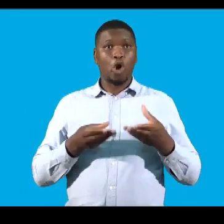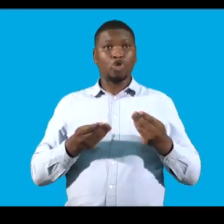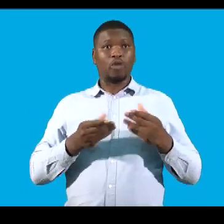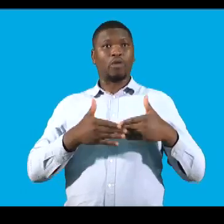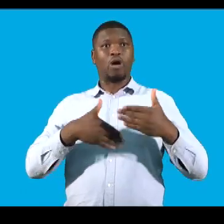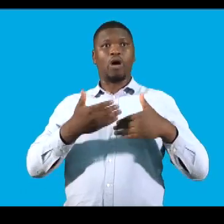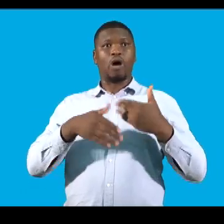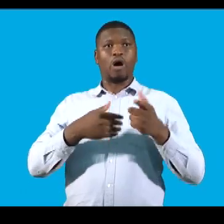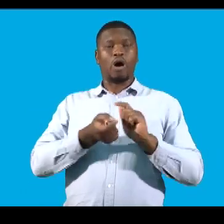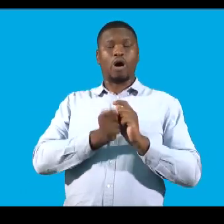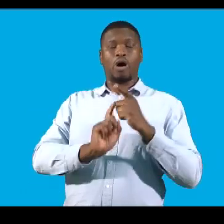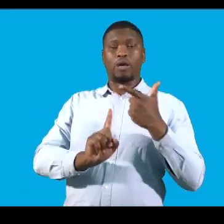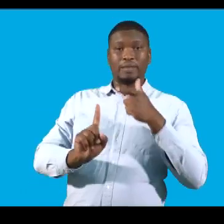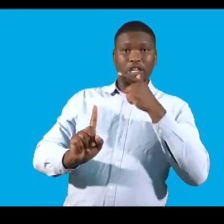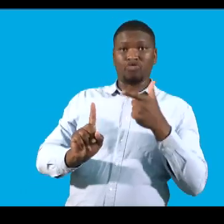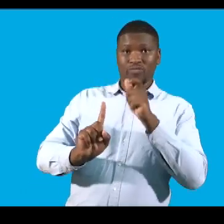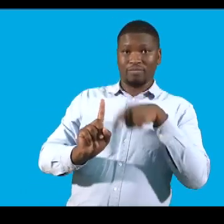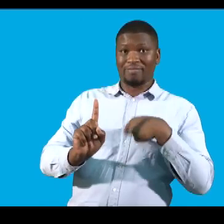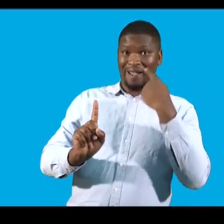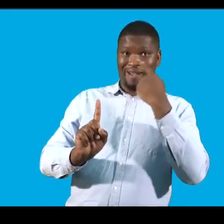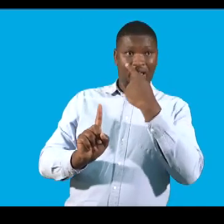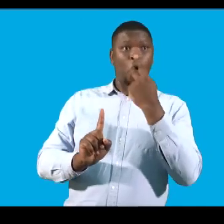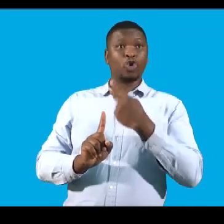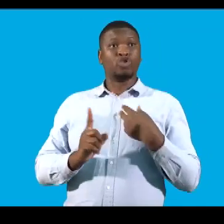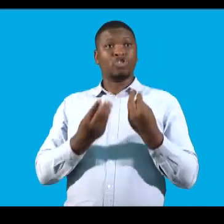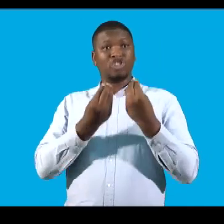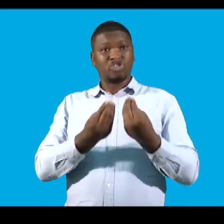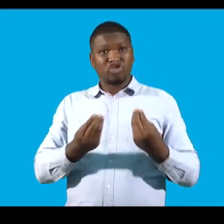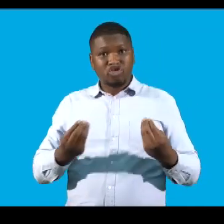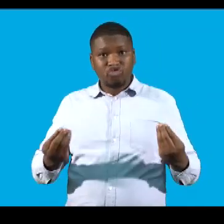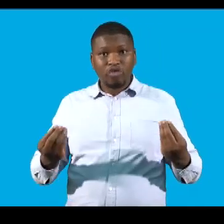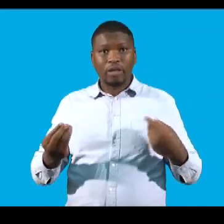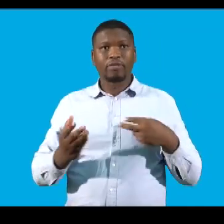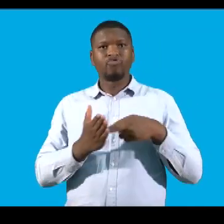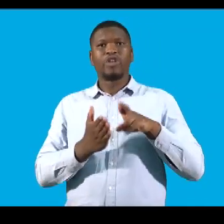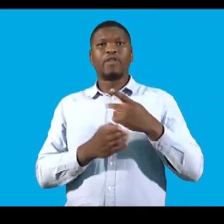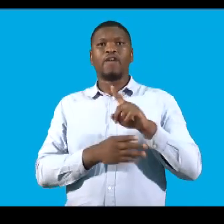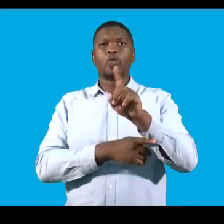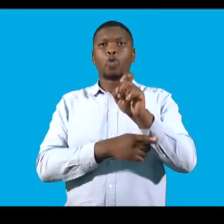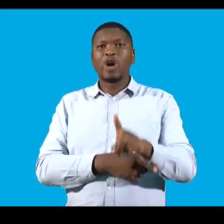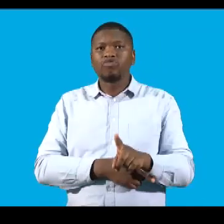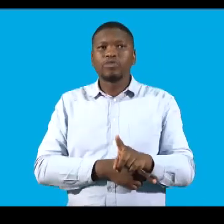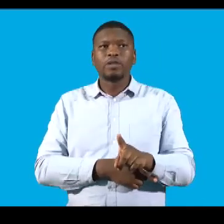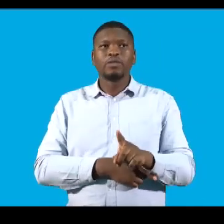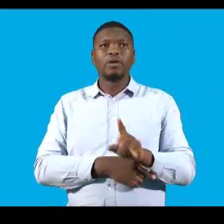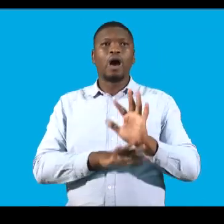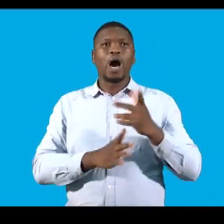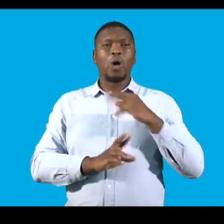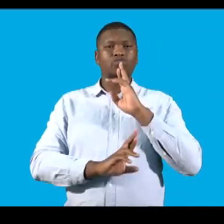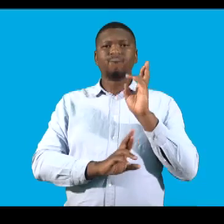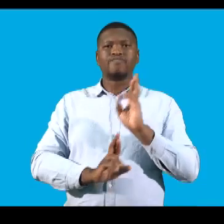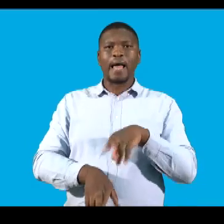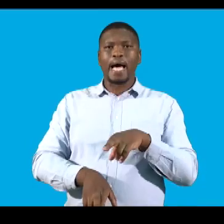eyes, and the children no further question, and only the waves reply.